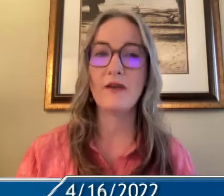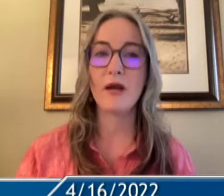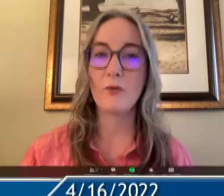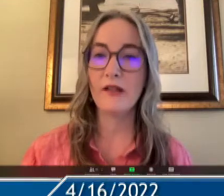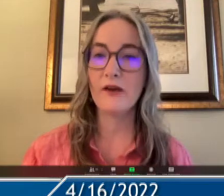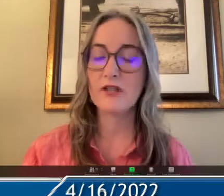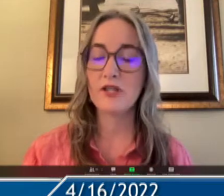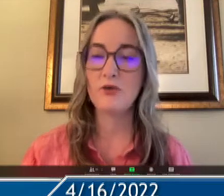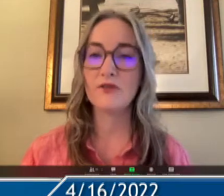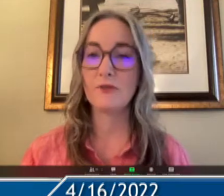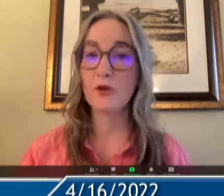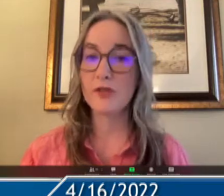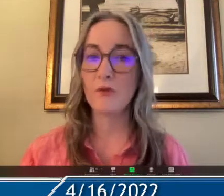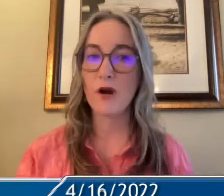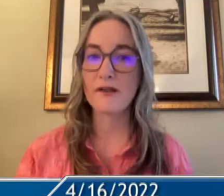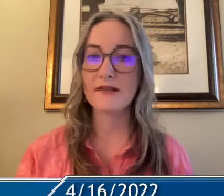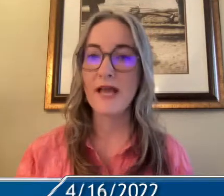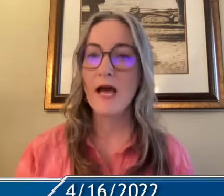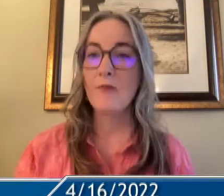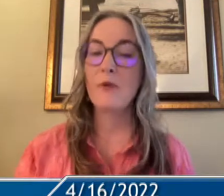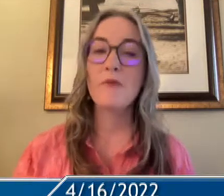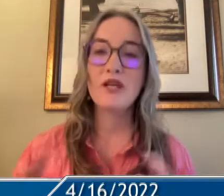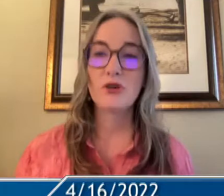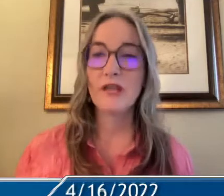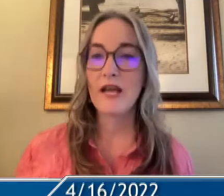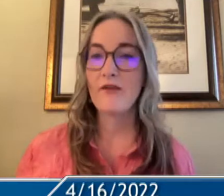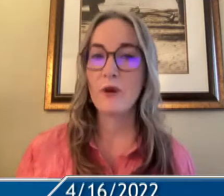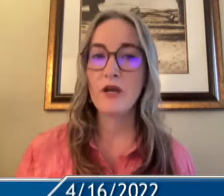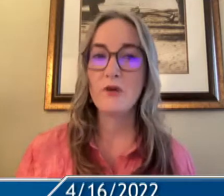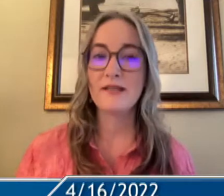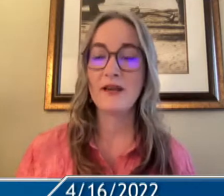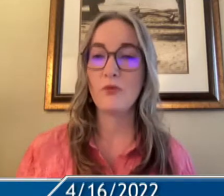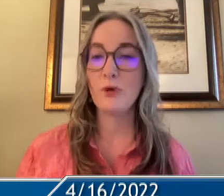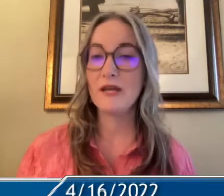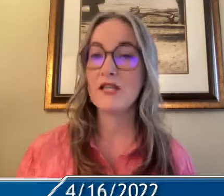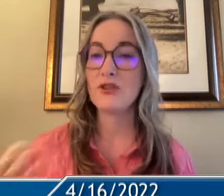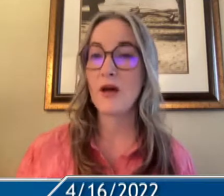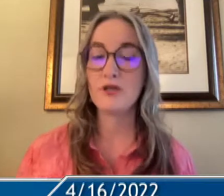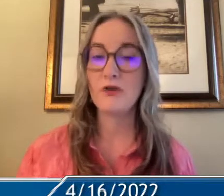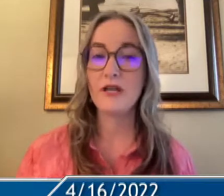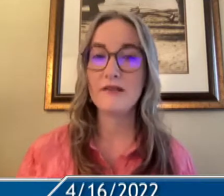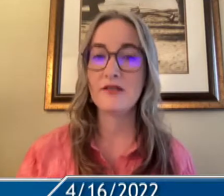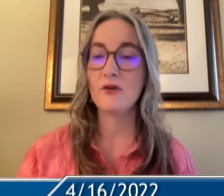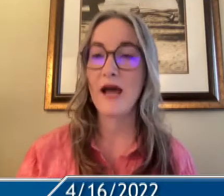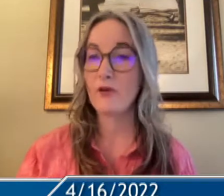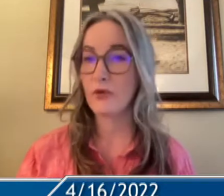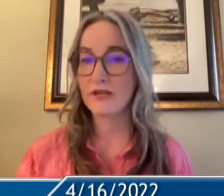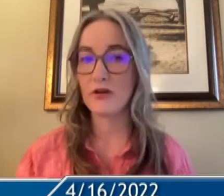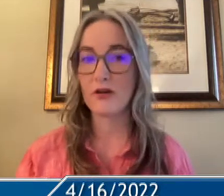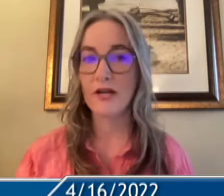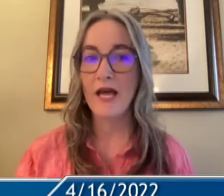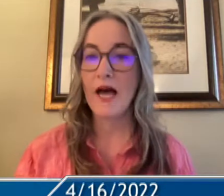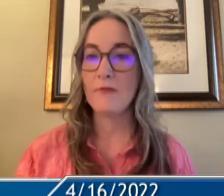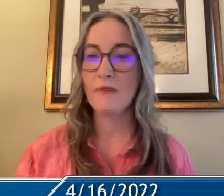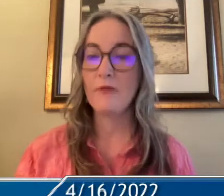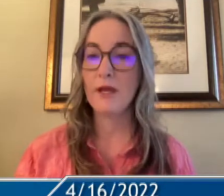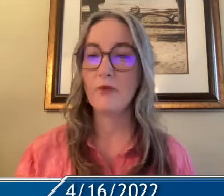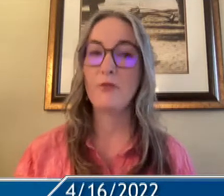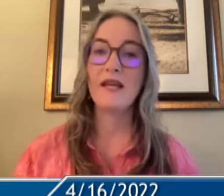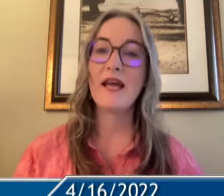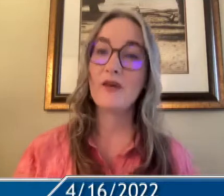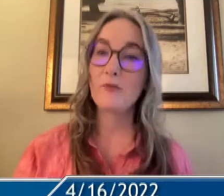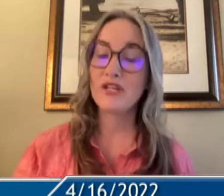and Mayor Weiler to do some closing remarks. But I want to make sure that everyone knows that there will be additional opportunities to have your voice heard.